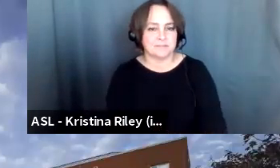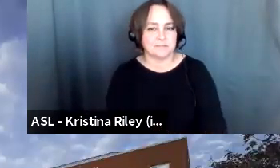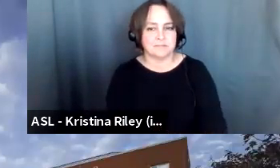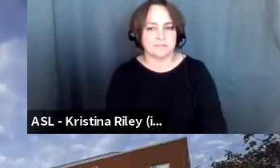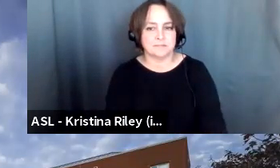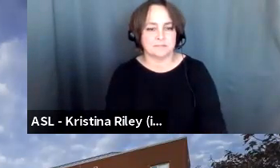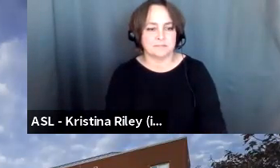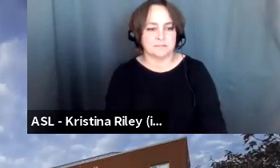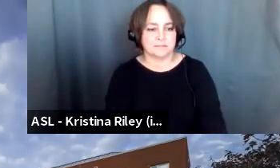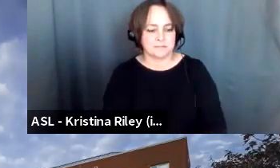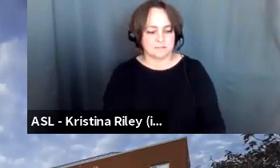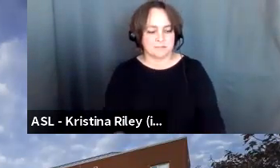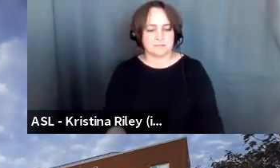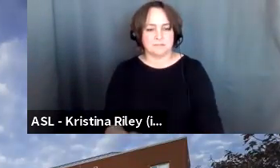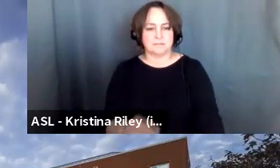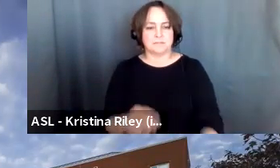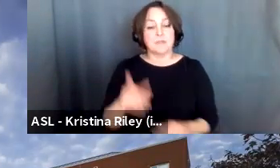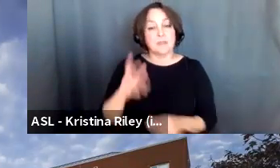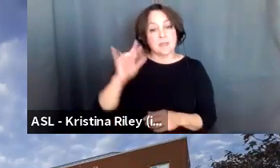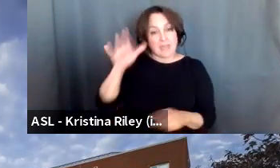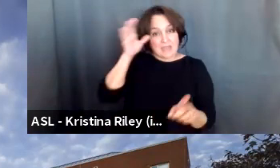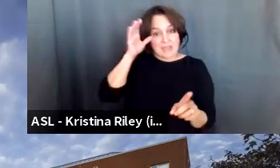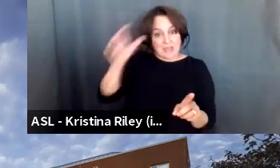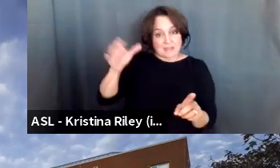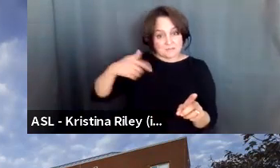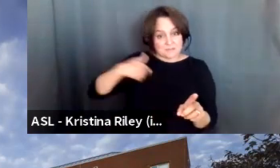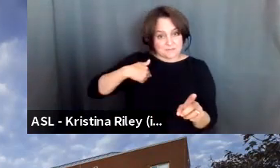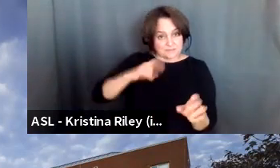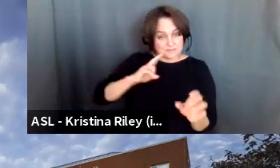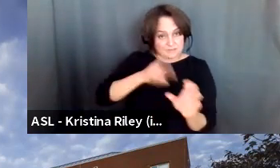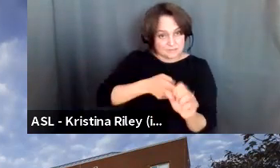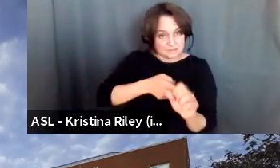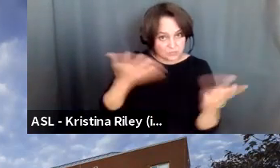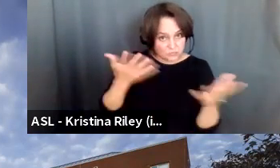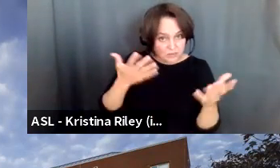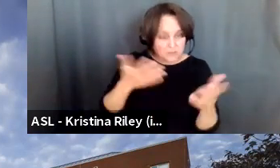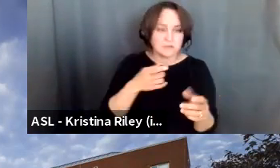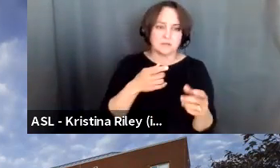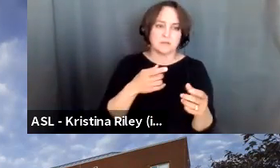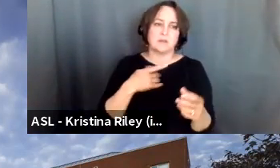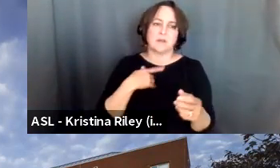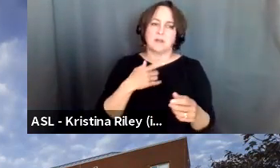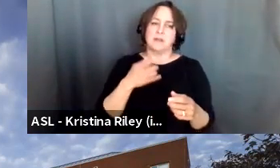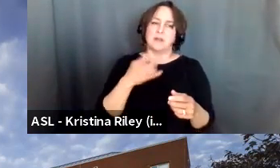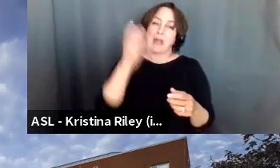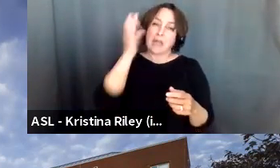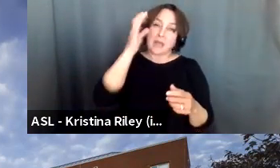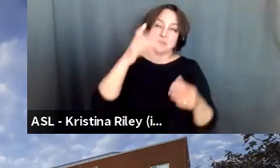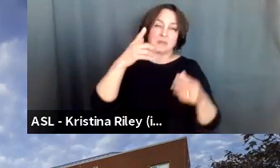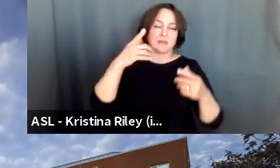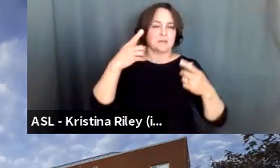The concept that we went with was this idea of 2 bars sliding back and